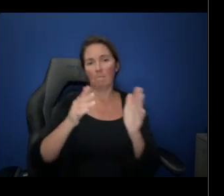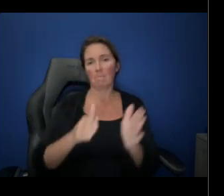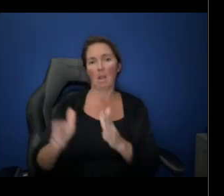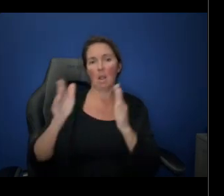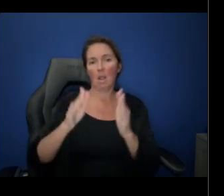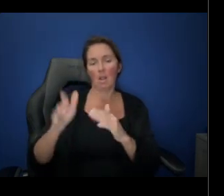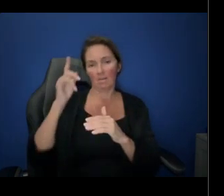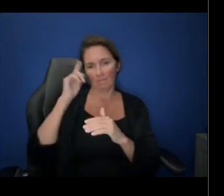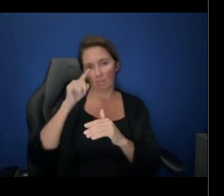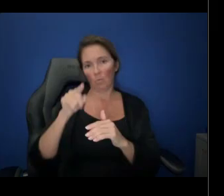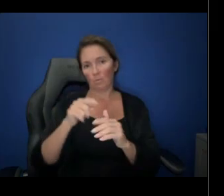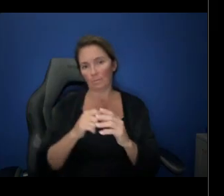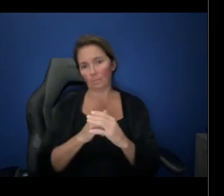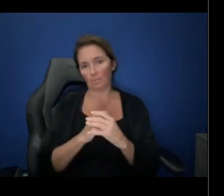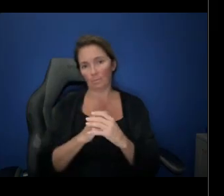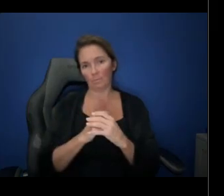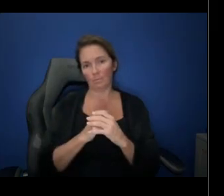site.